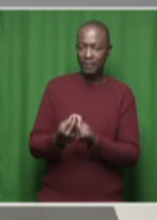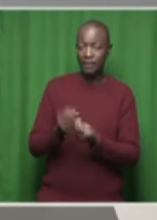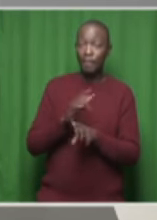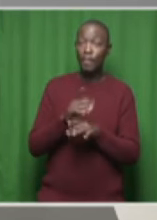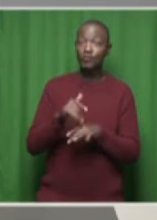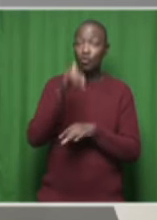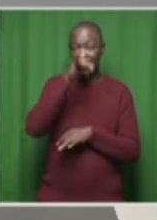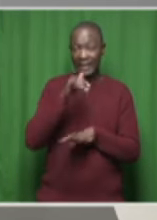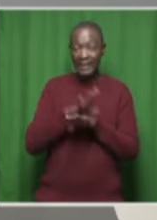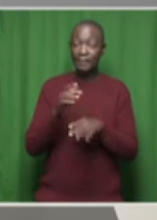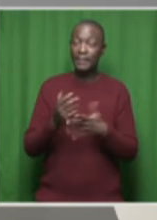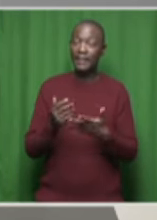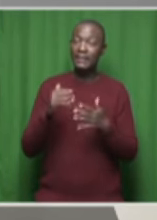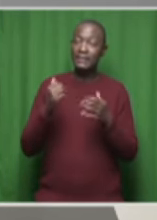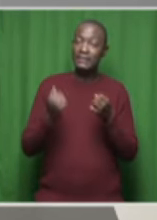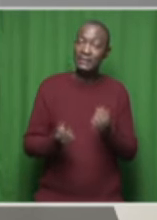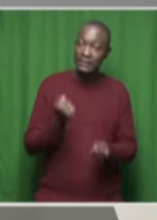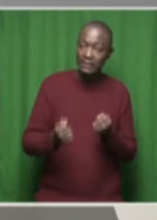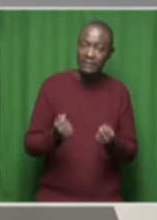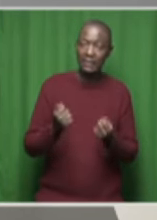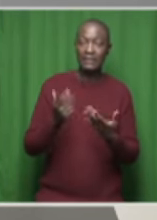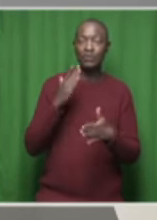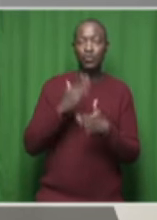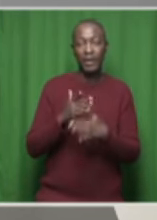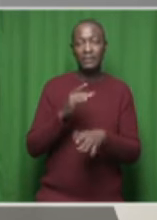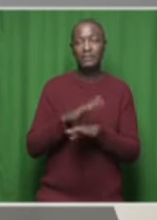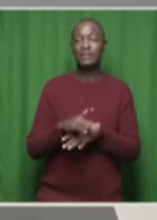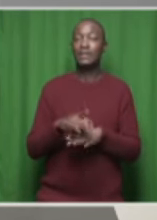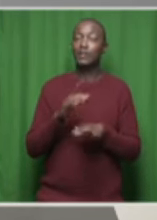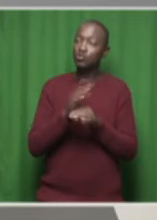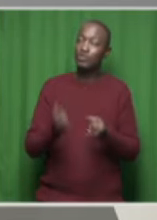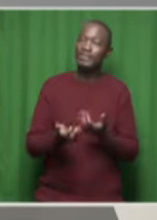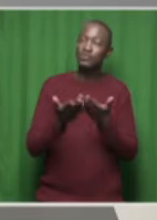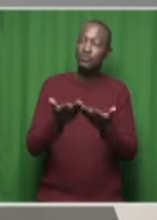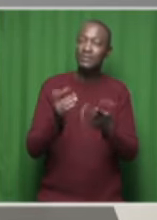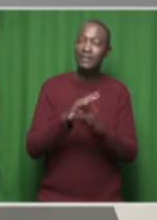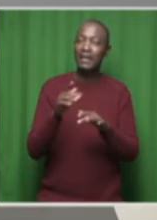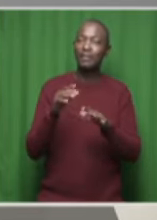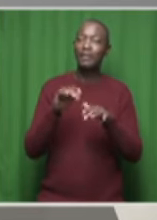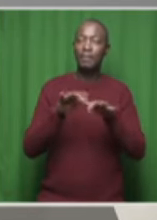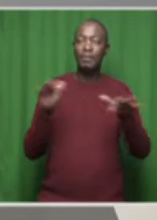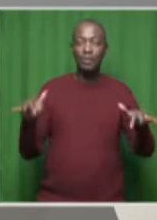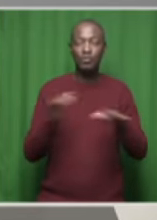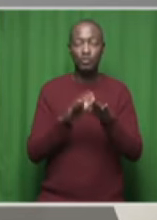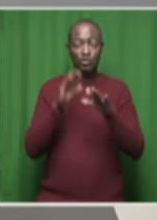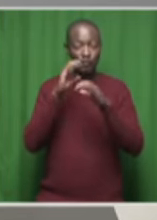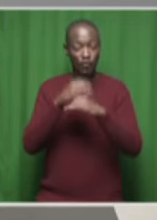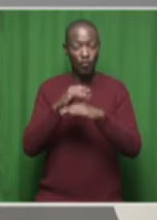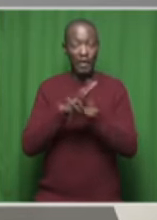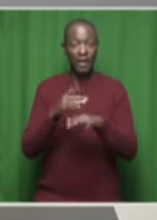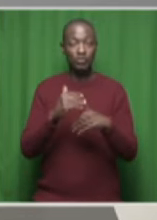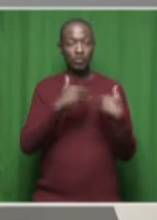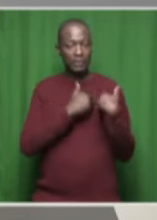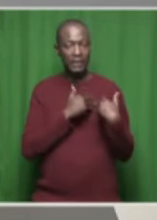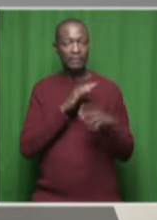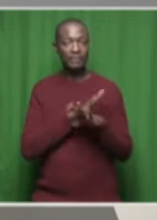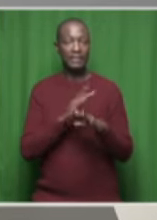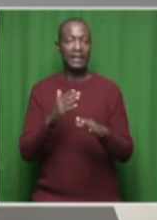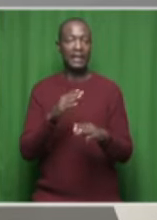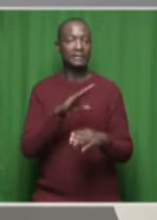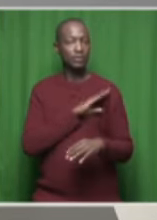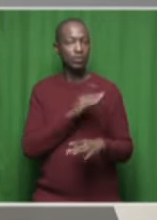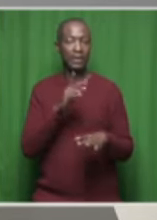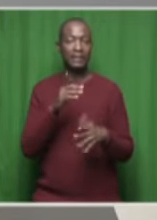that works. Ours in South Africa fails to serve the majority of people. We need a focus on safety and security, so that